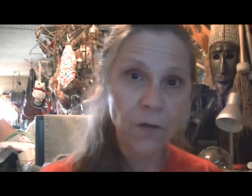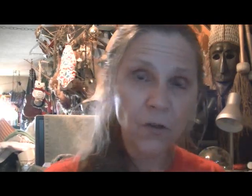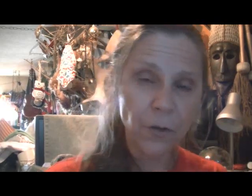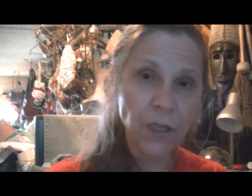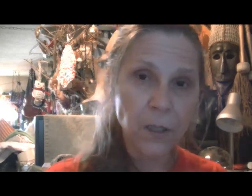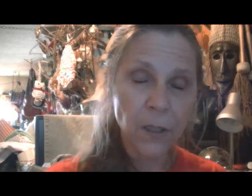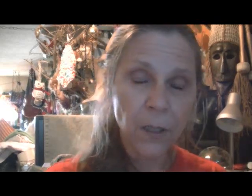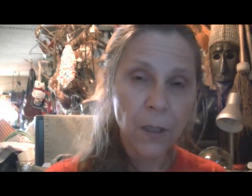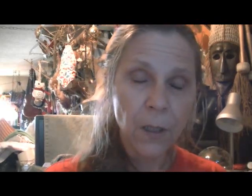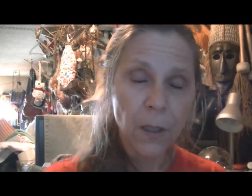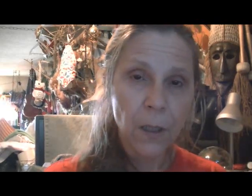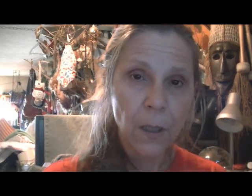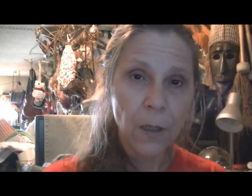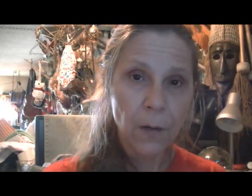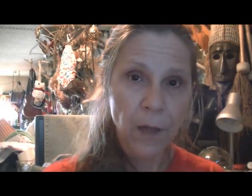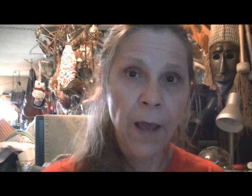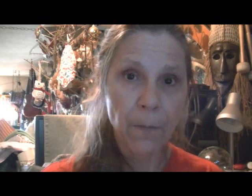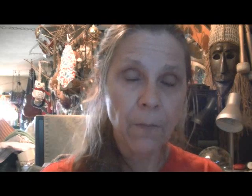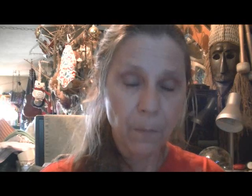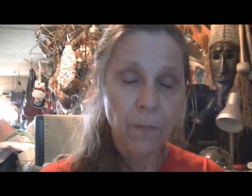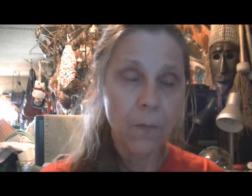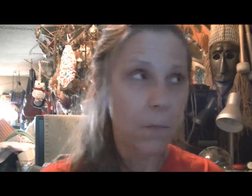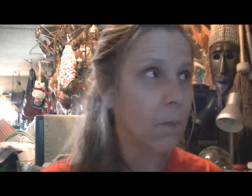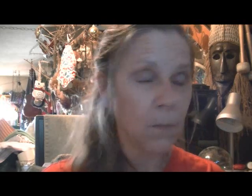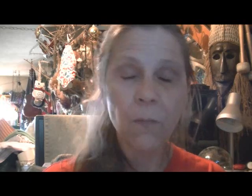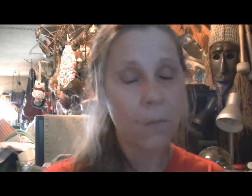lived out on the streets that